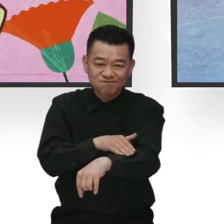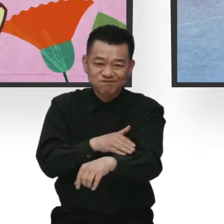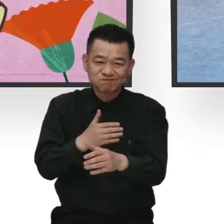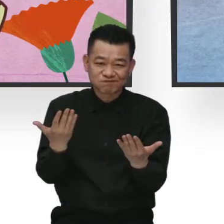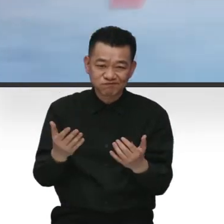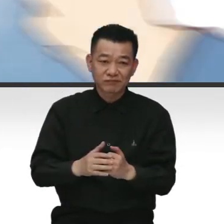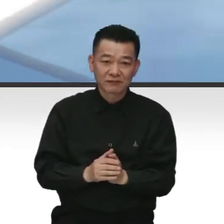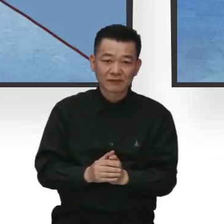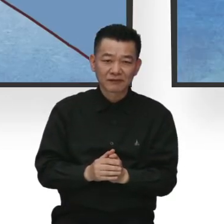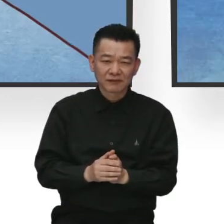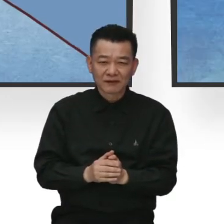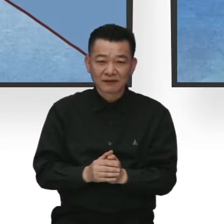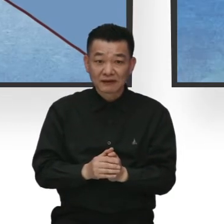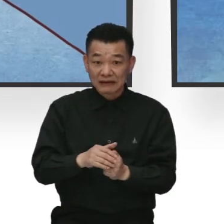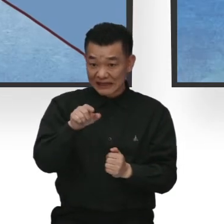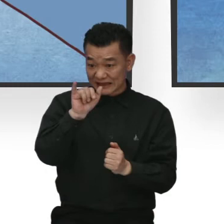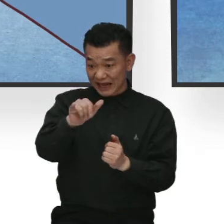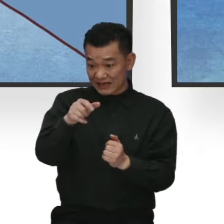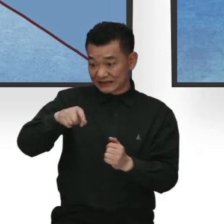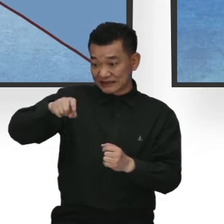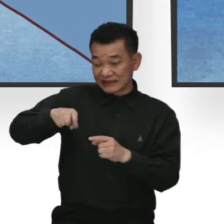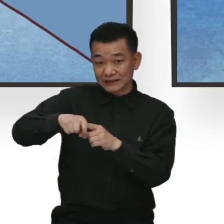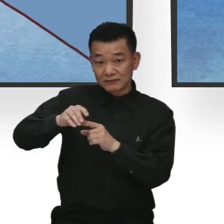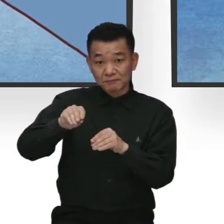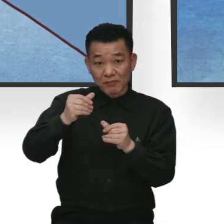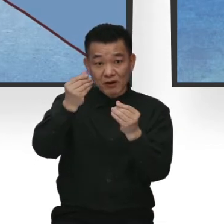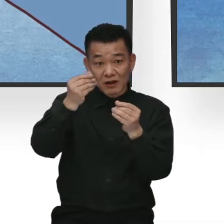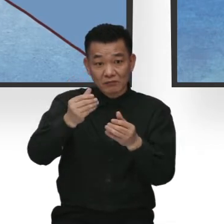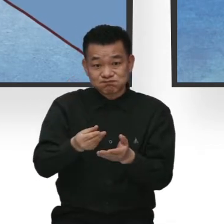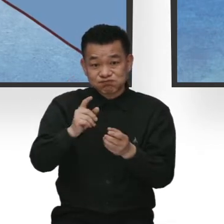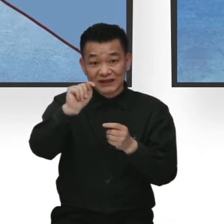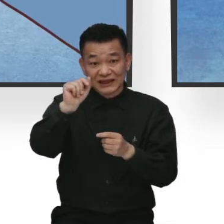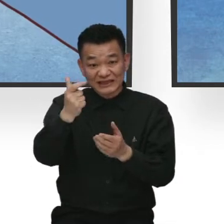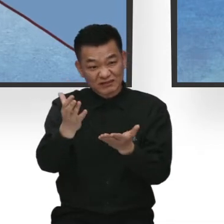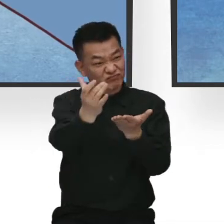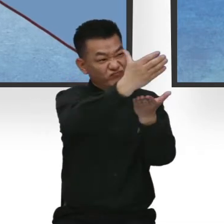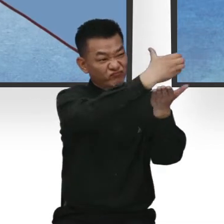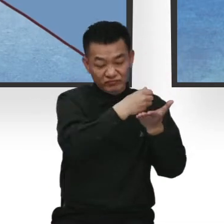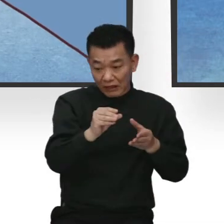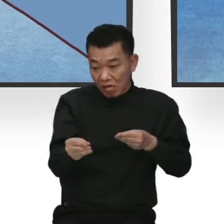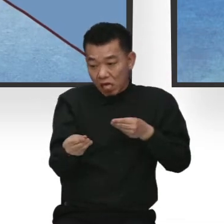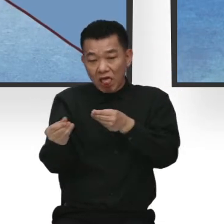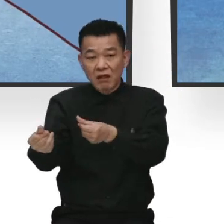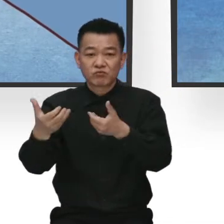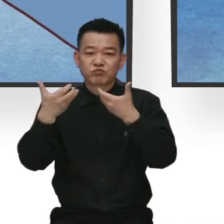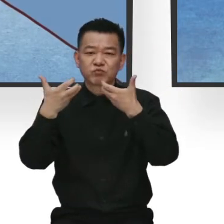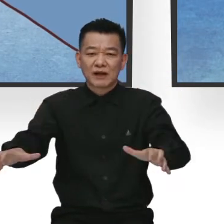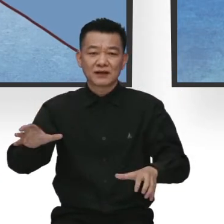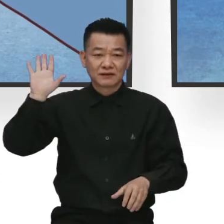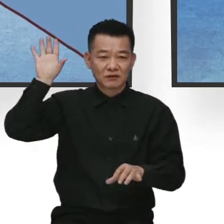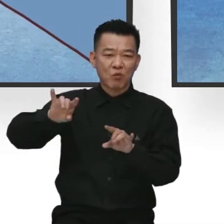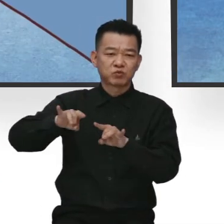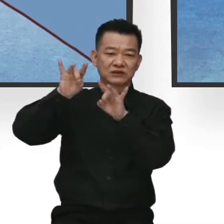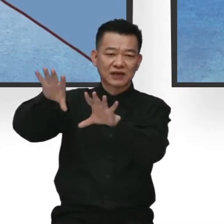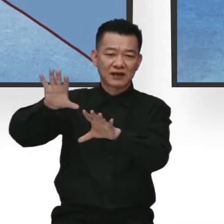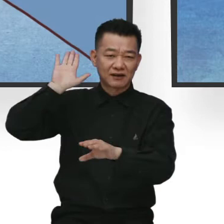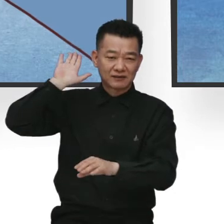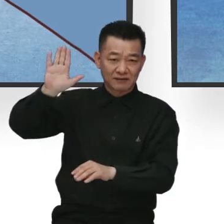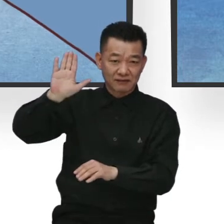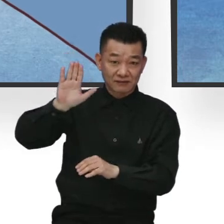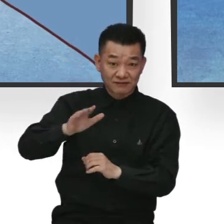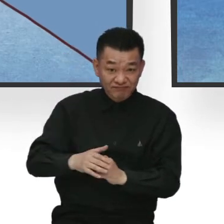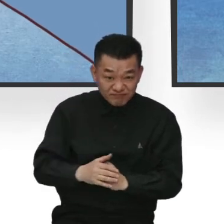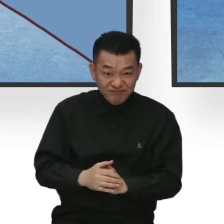disability. The Australian Immigration Office rejected the application of permanent residency of their son for